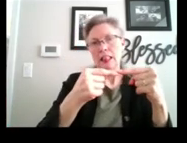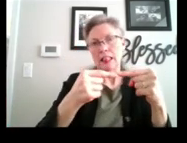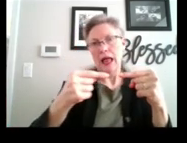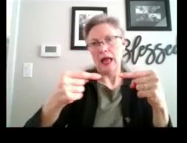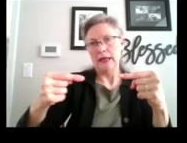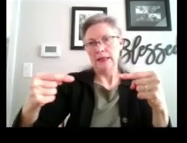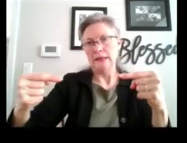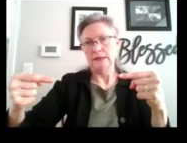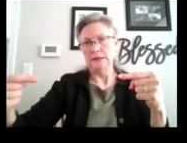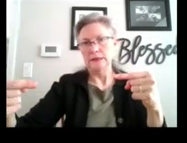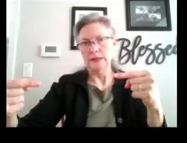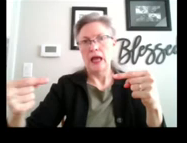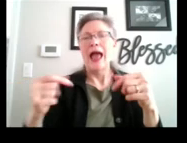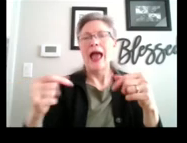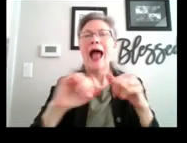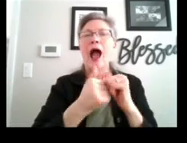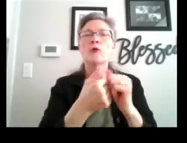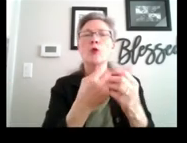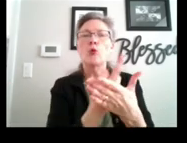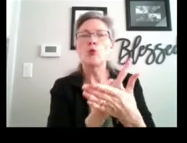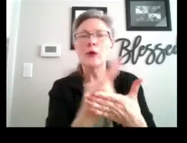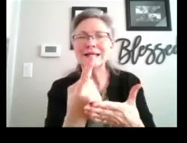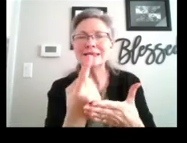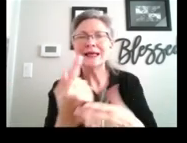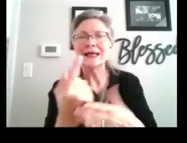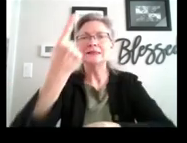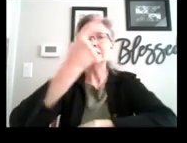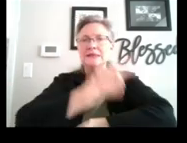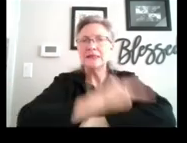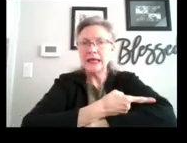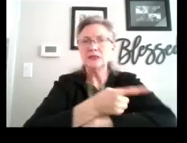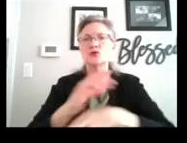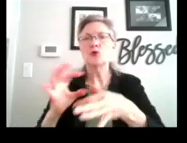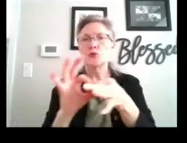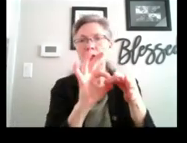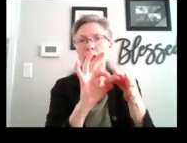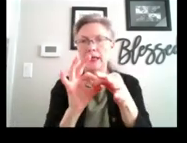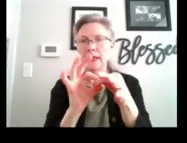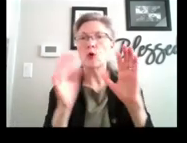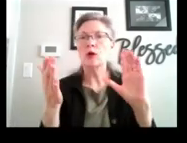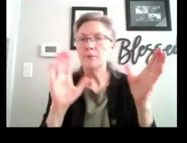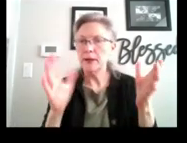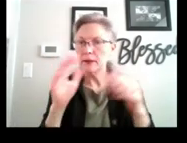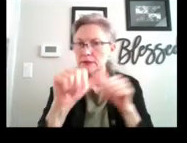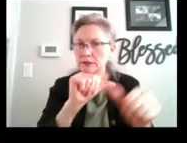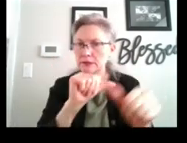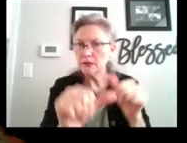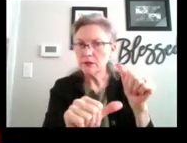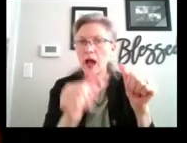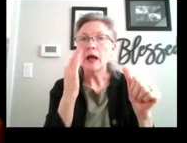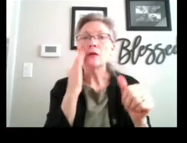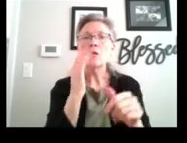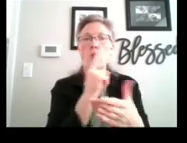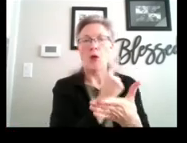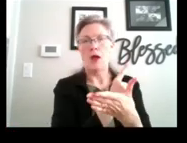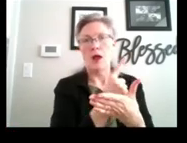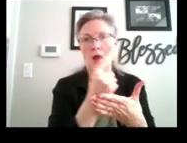that weeks and days relate to each other. So I've got W for weeks and D for days. So I know that 1